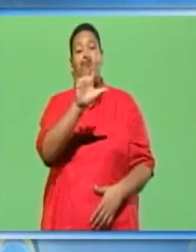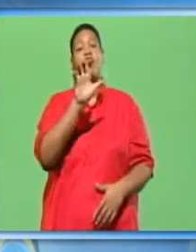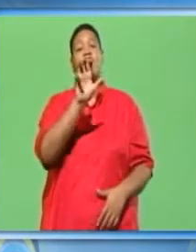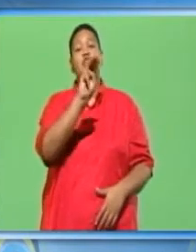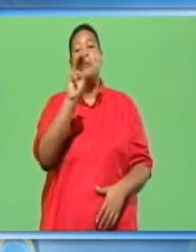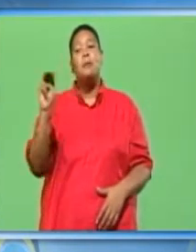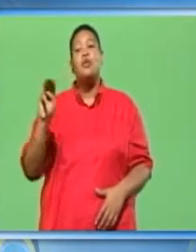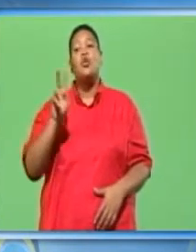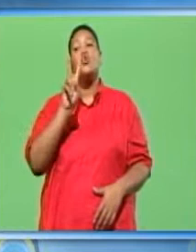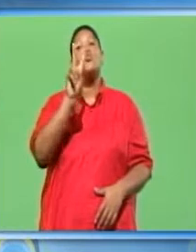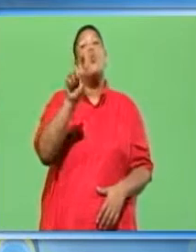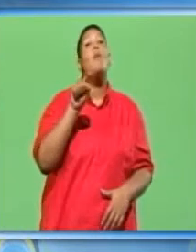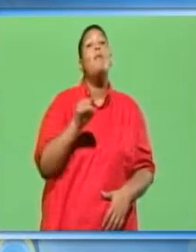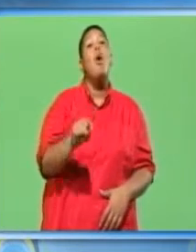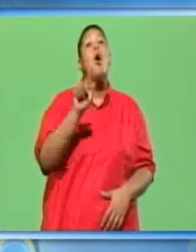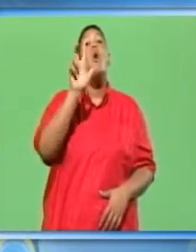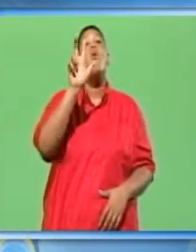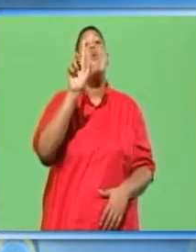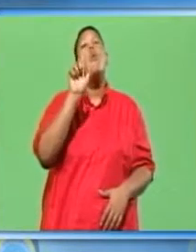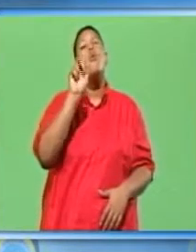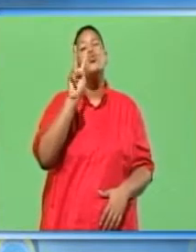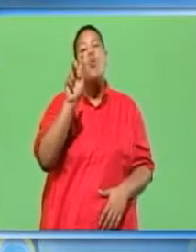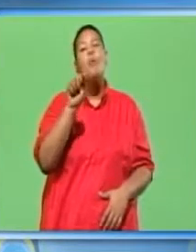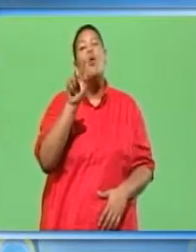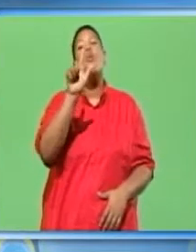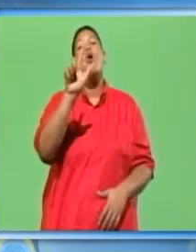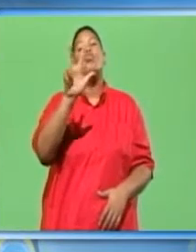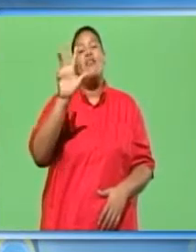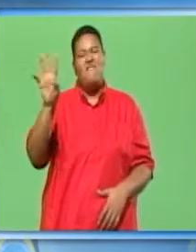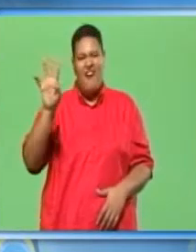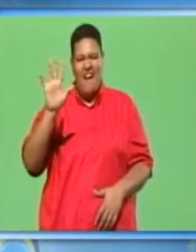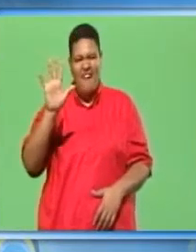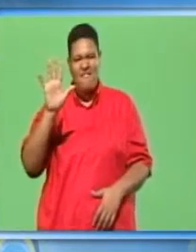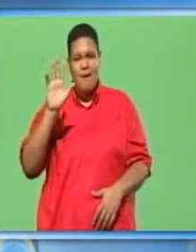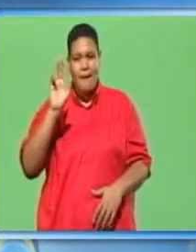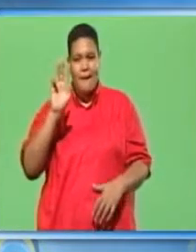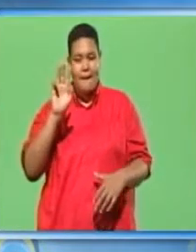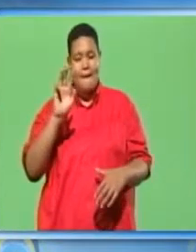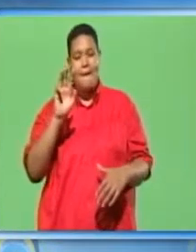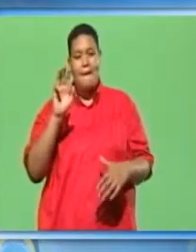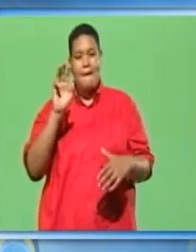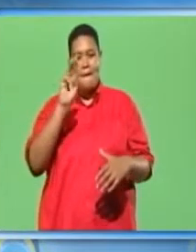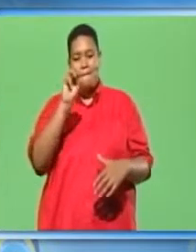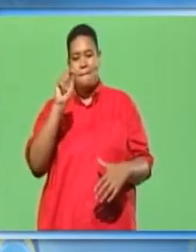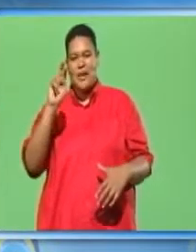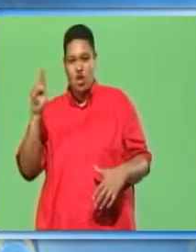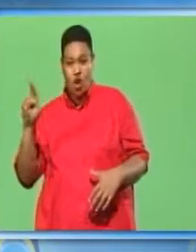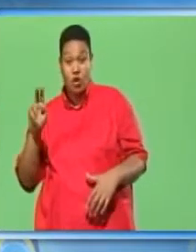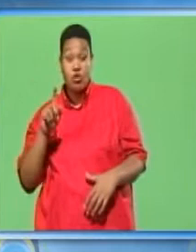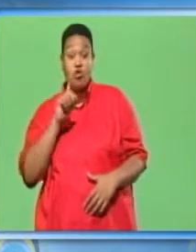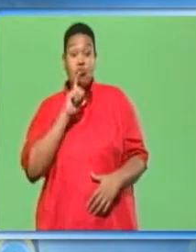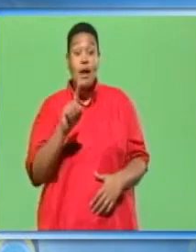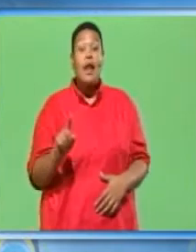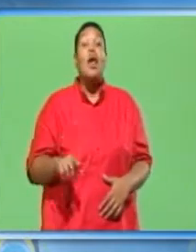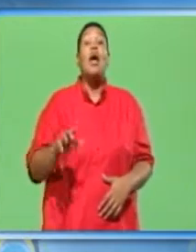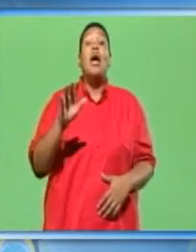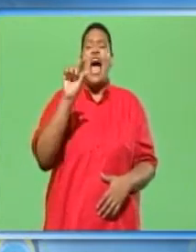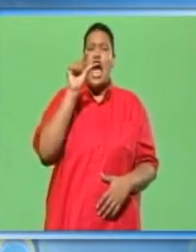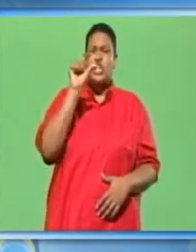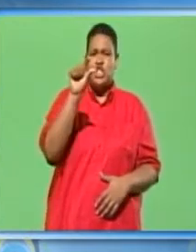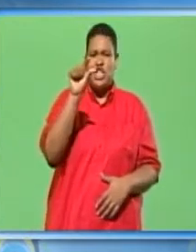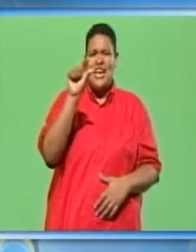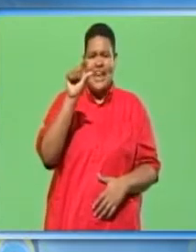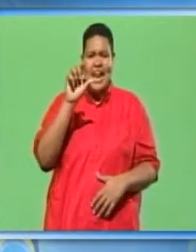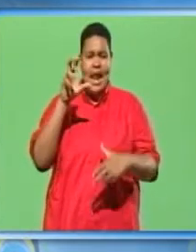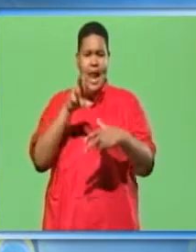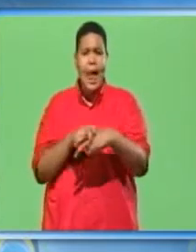to 2.135 meters. G-clamp. A G-clamp is the most widely used and versatile clamp